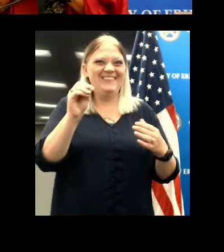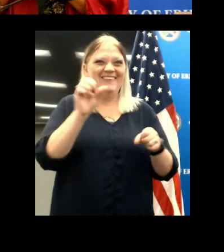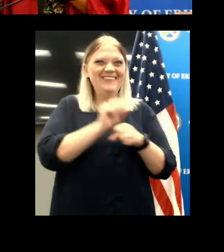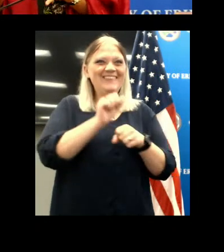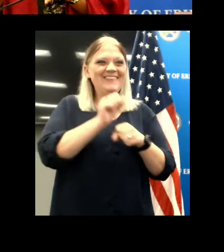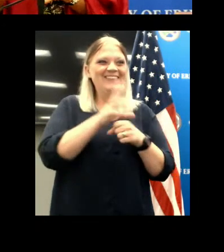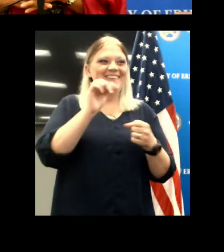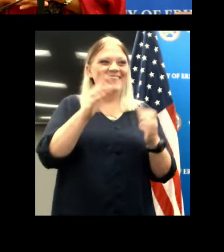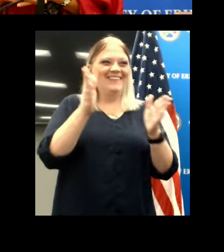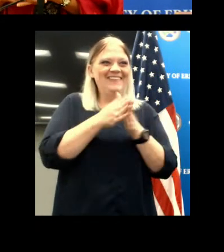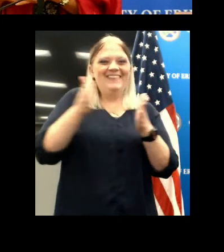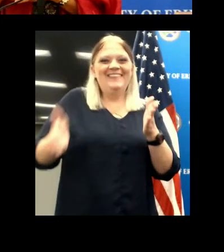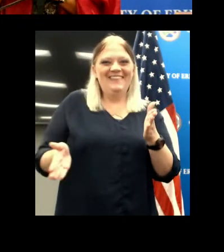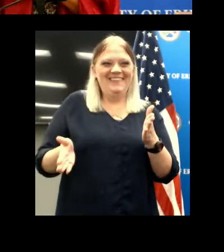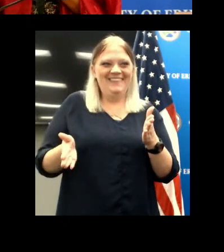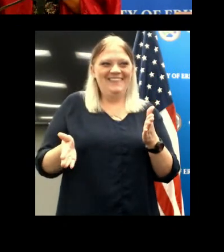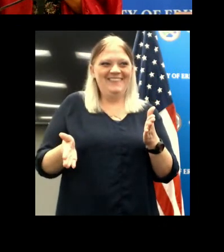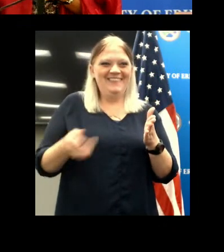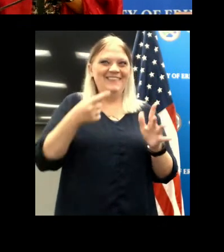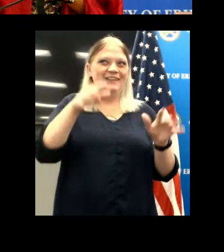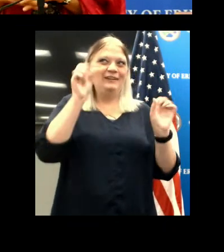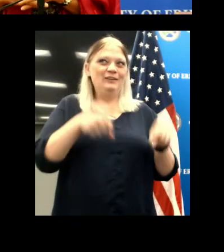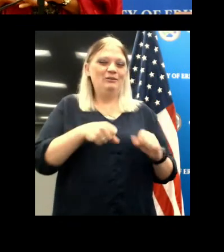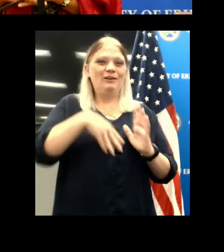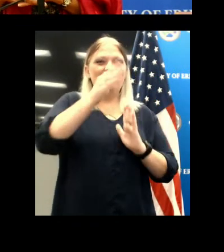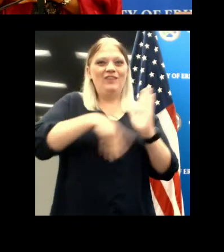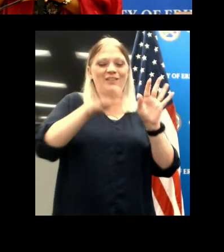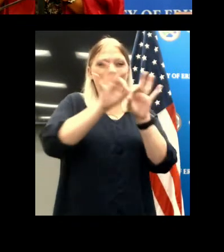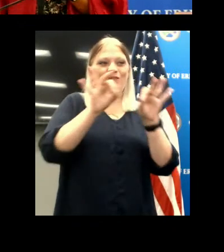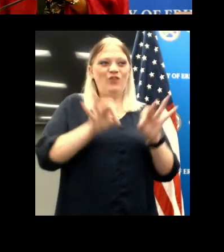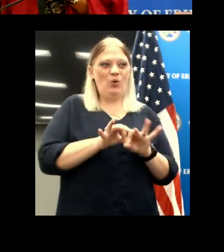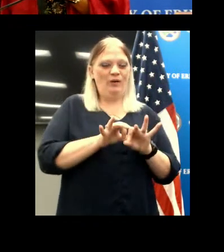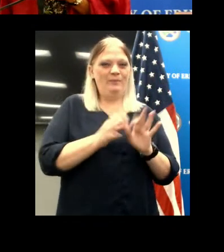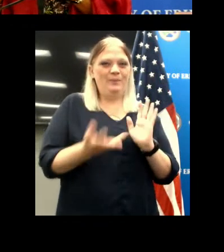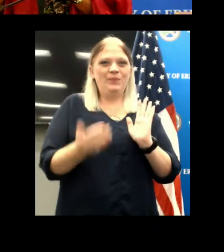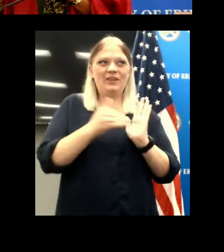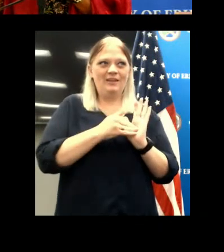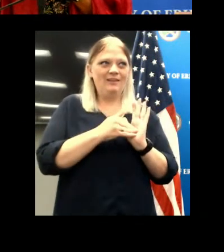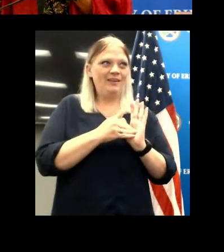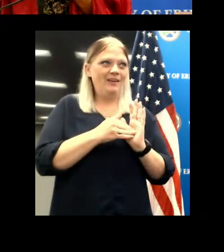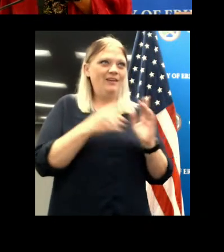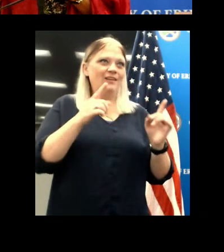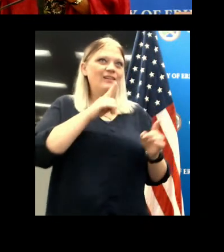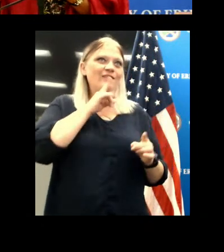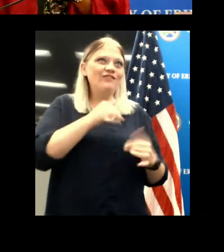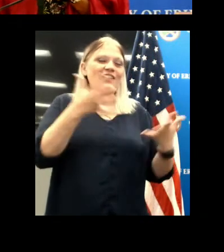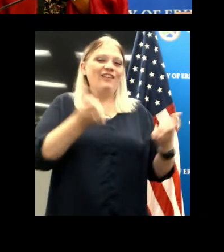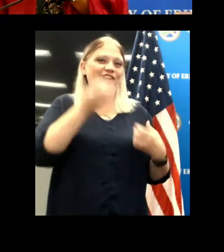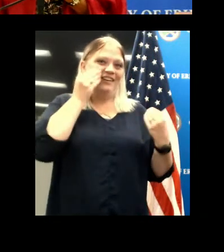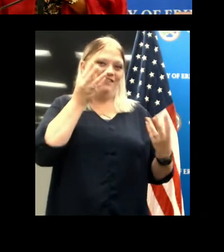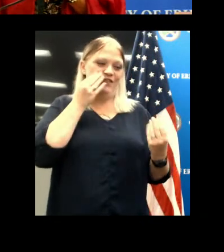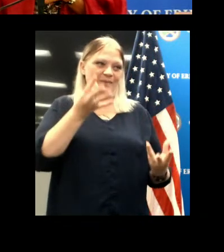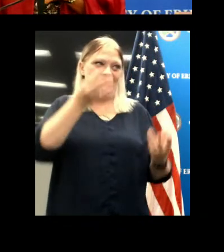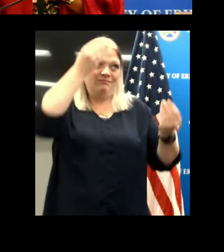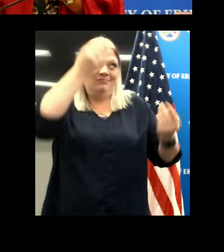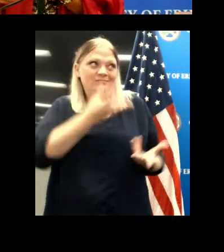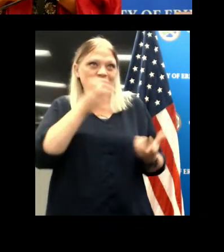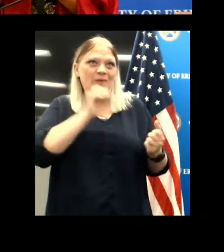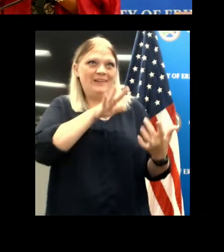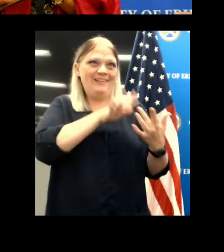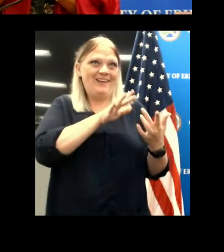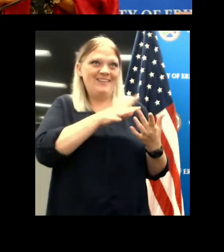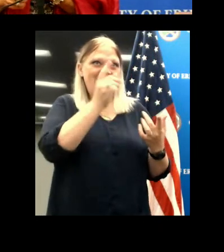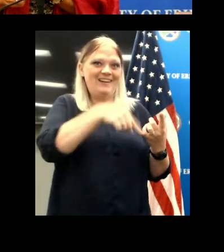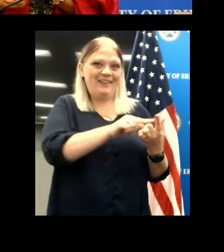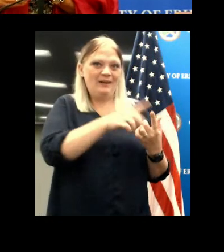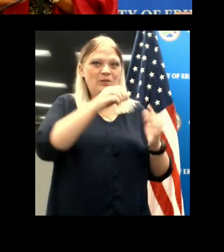or a neighbor, you can complete this form. Again, we really want information so that we'll be able to contact them. So